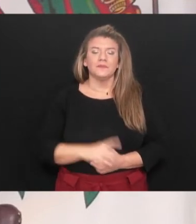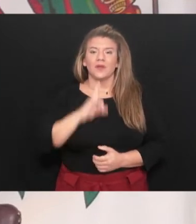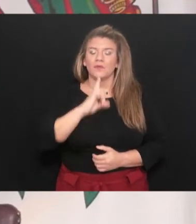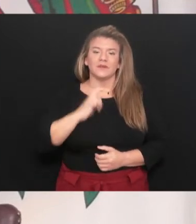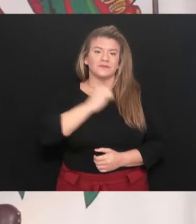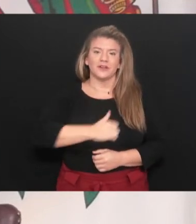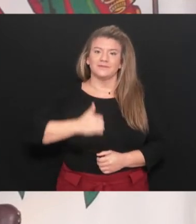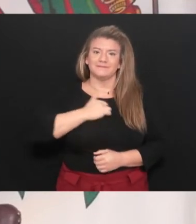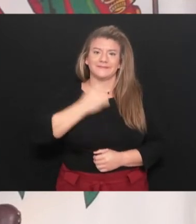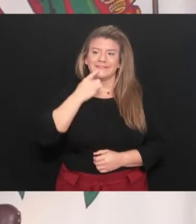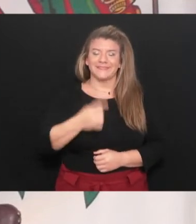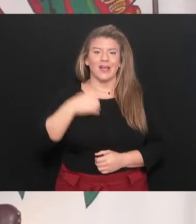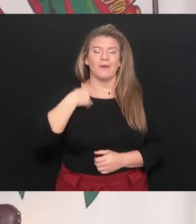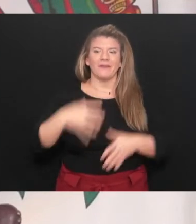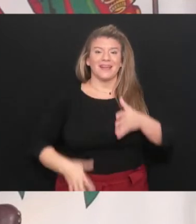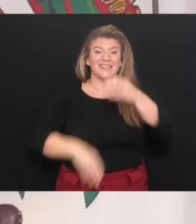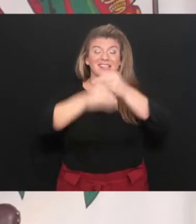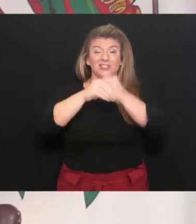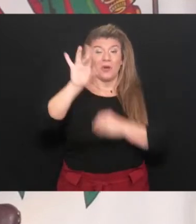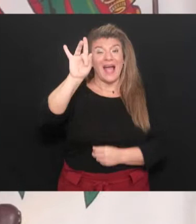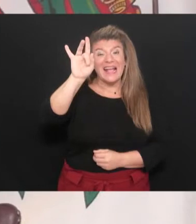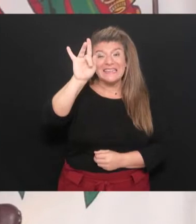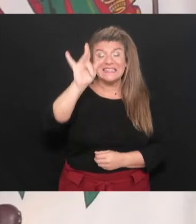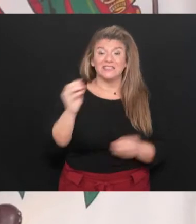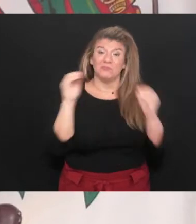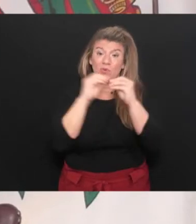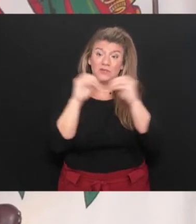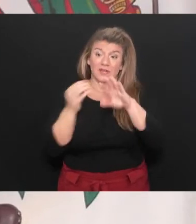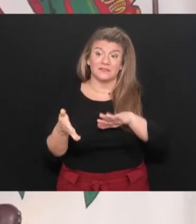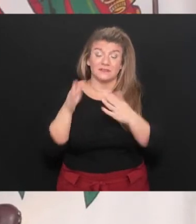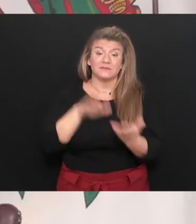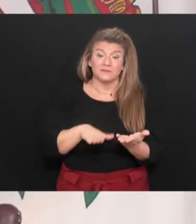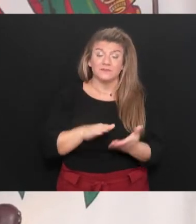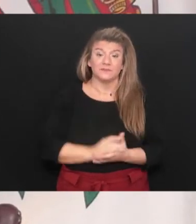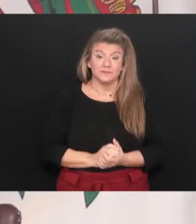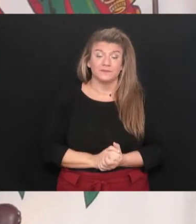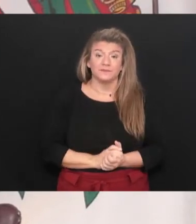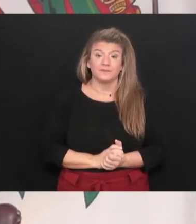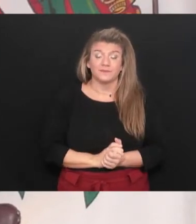regretfully, we have an additional 18 more deaths.